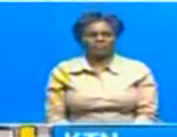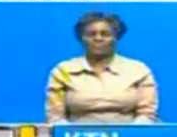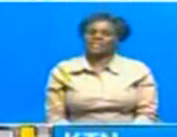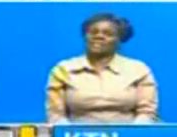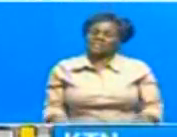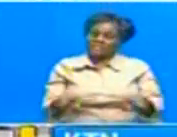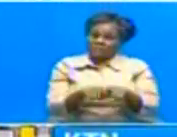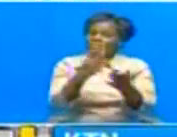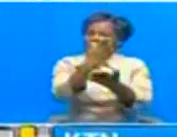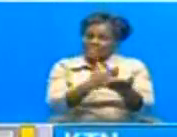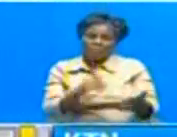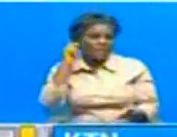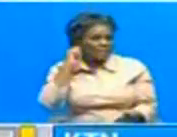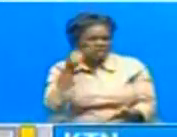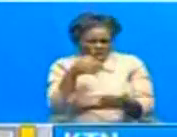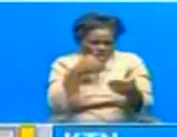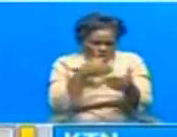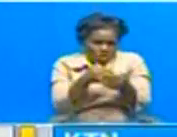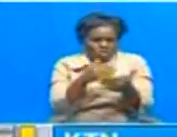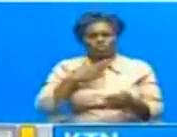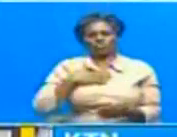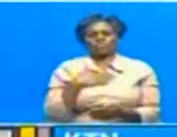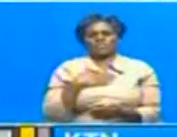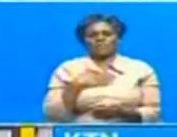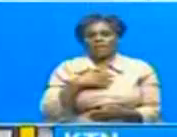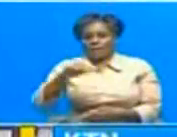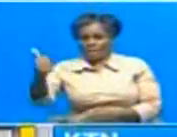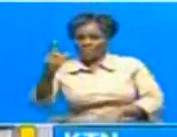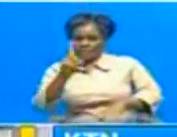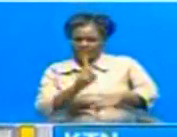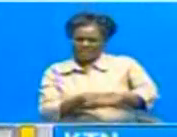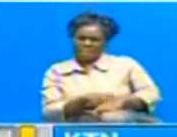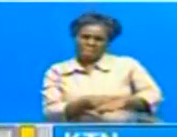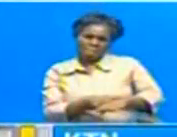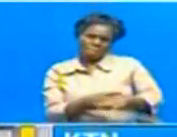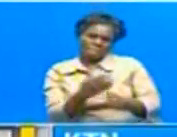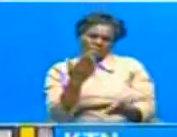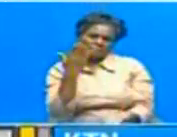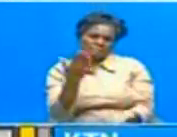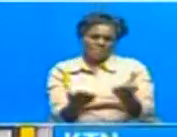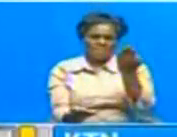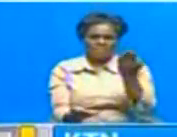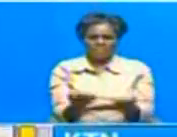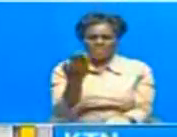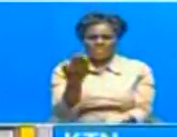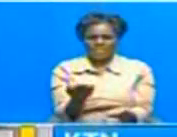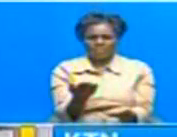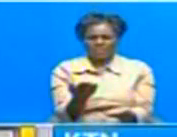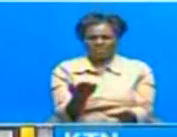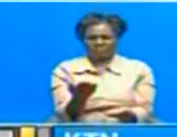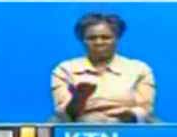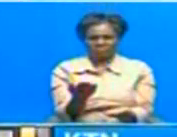There's still some of them who are very close to me. The other time it was just like, you know, this